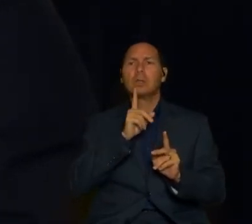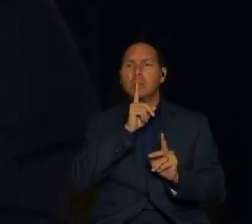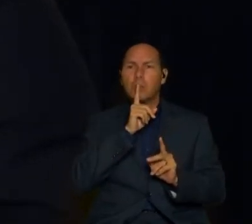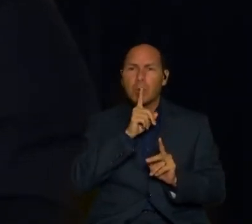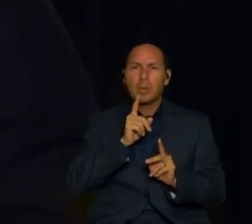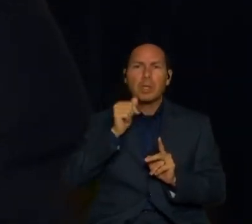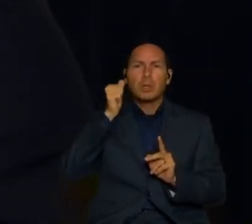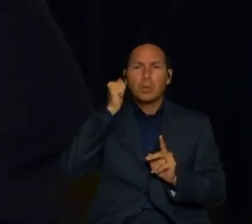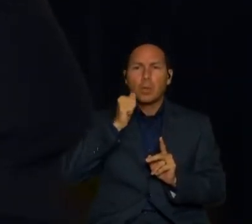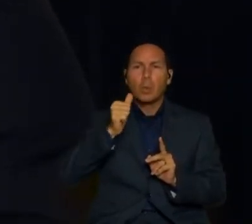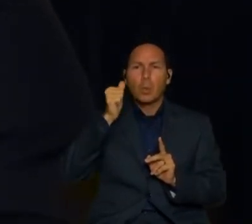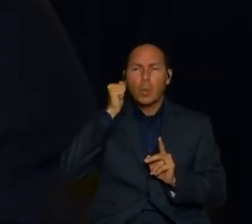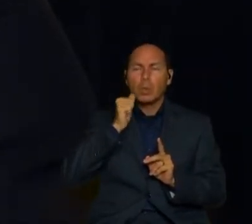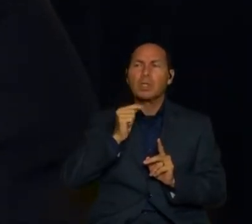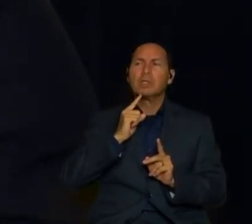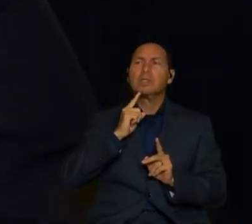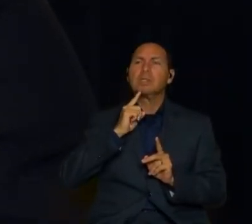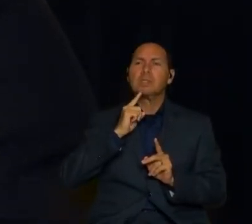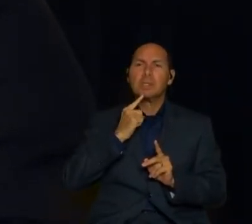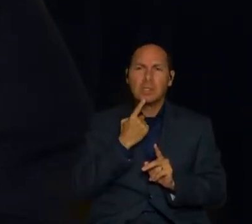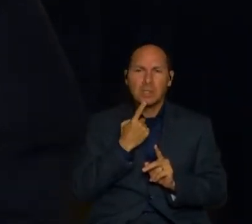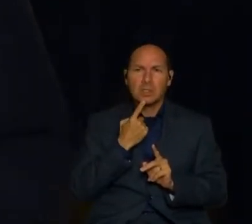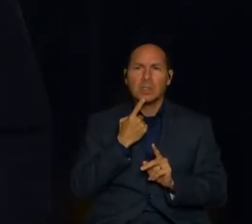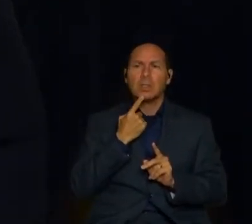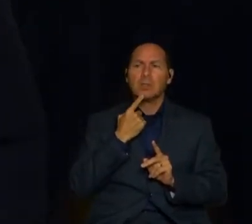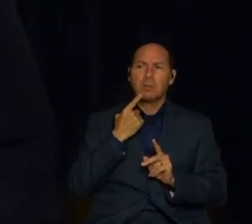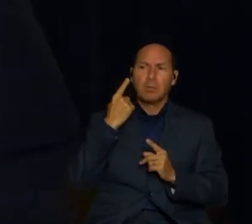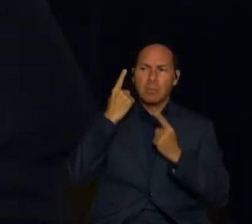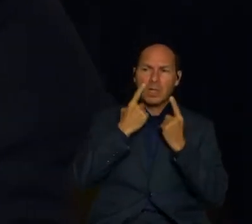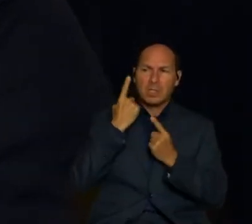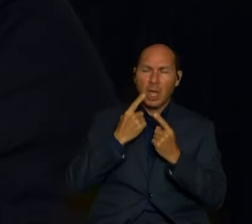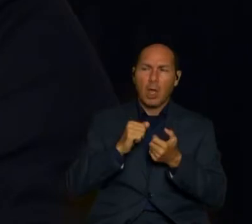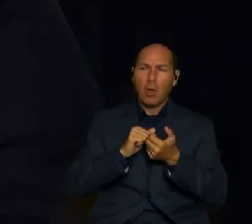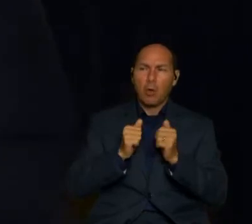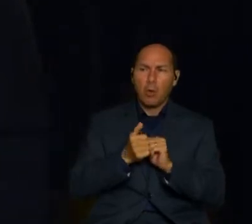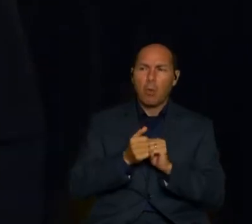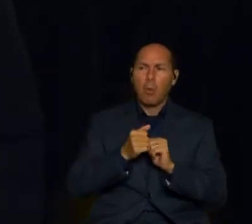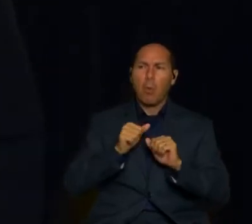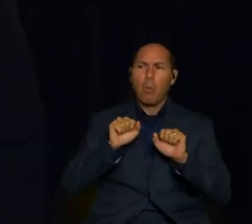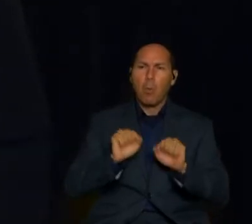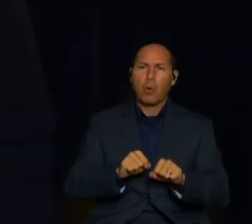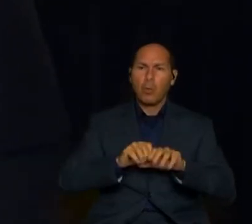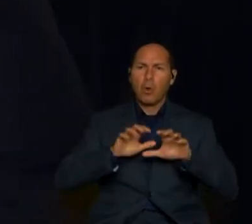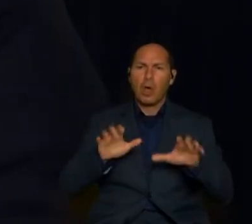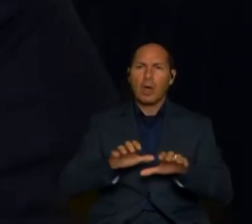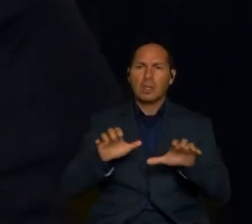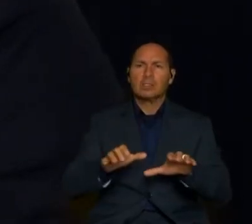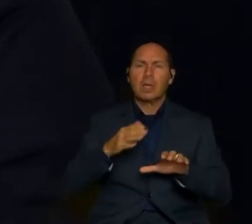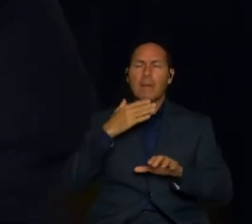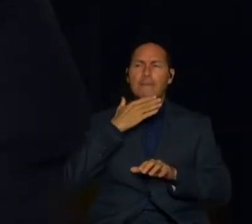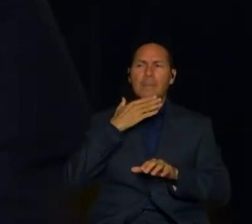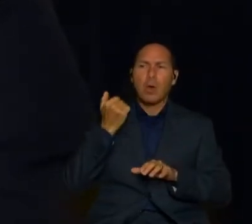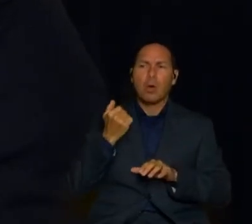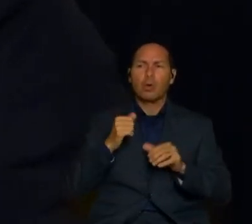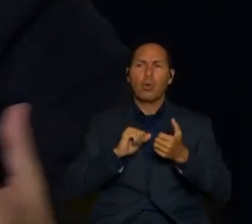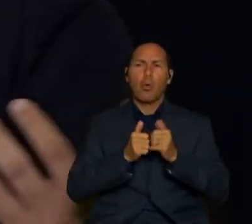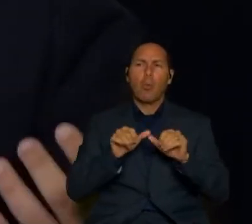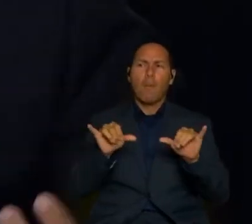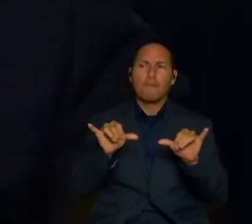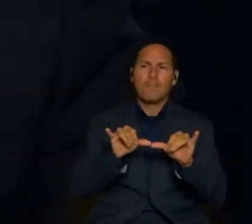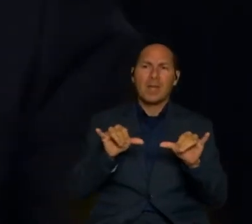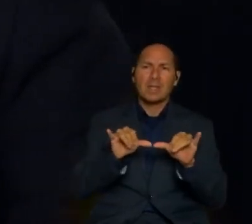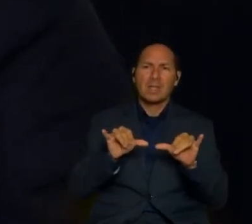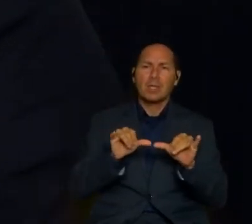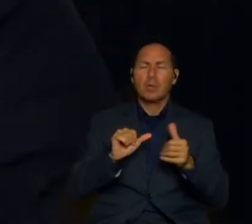day seriously at how we can do things better, how we can measure what we're doing, how we can use data, how we could